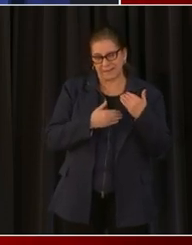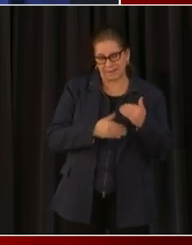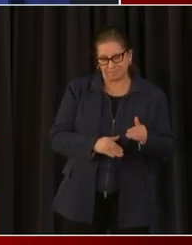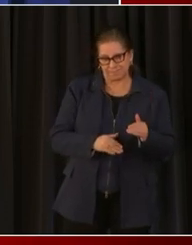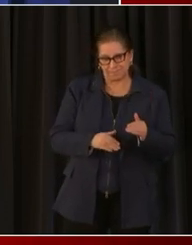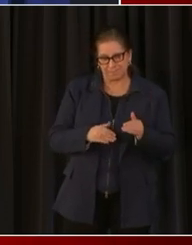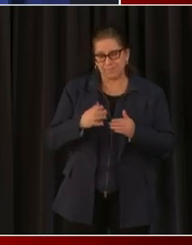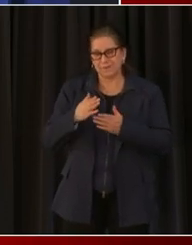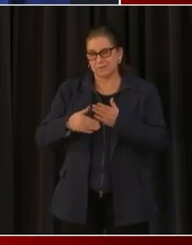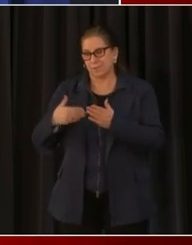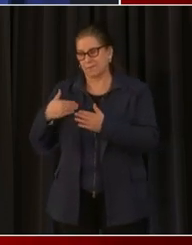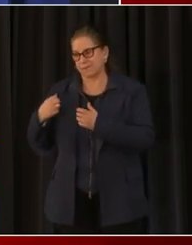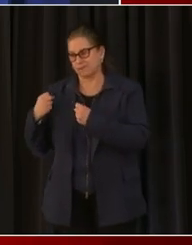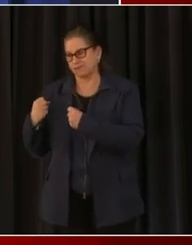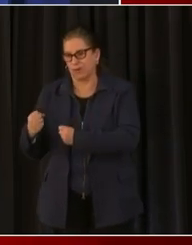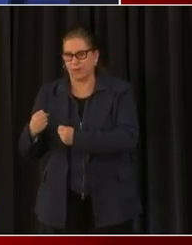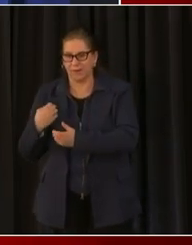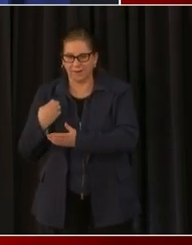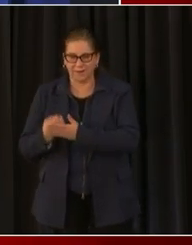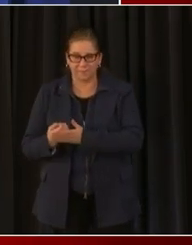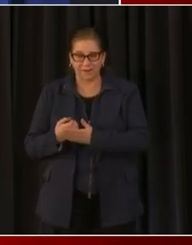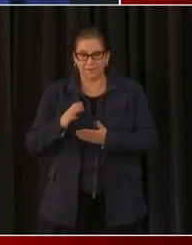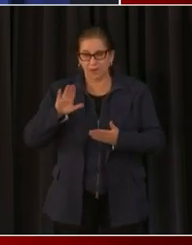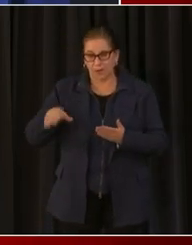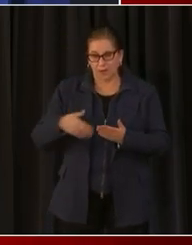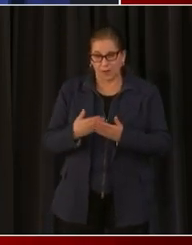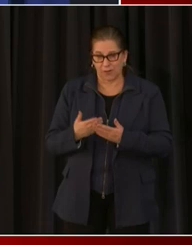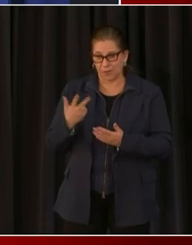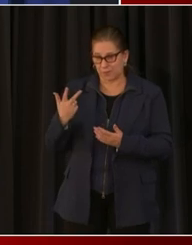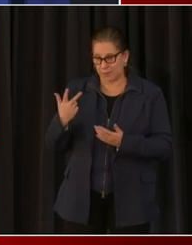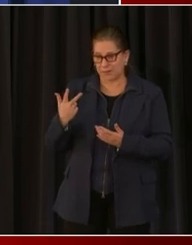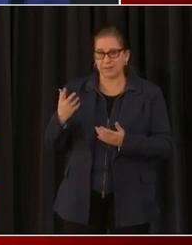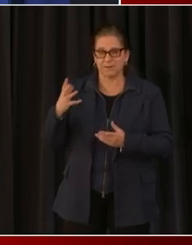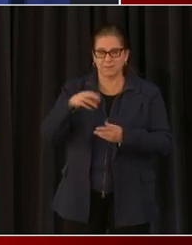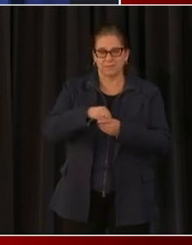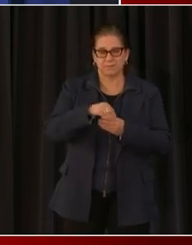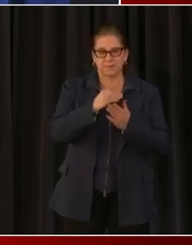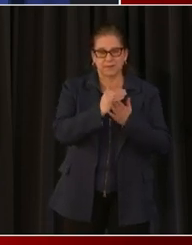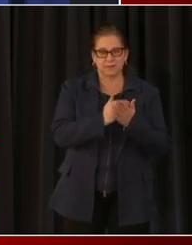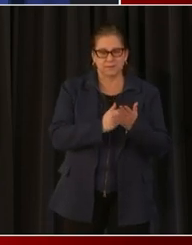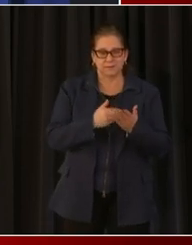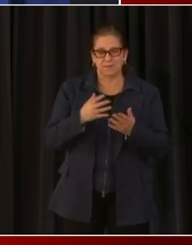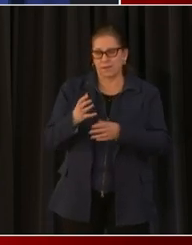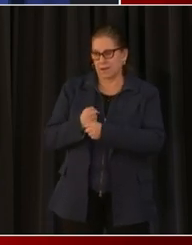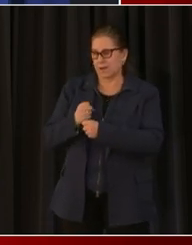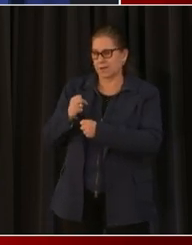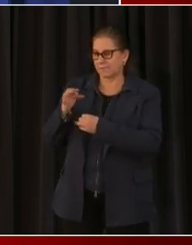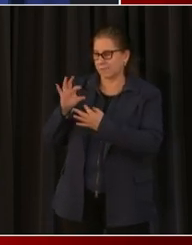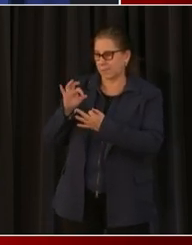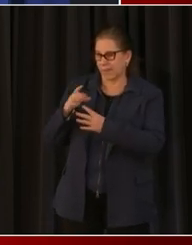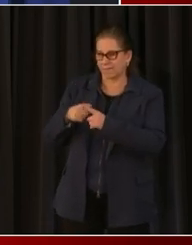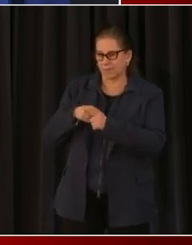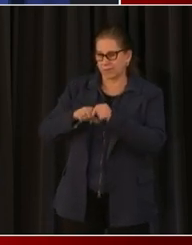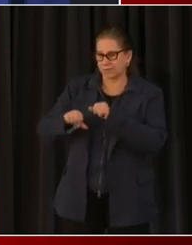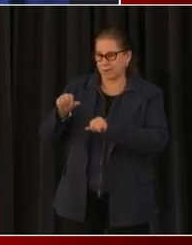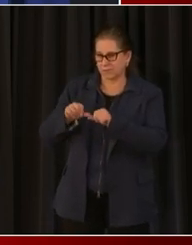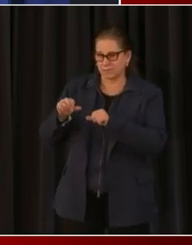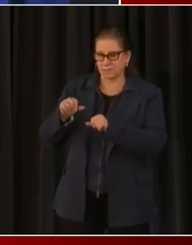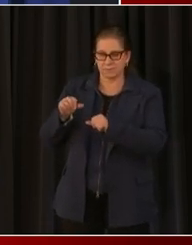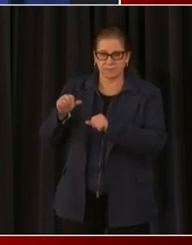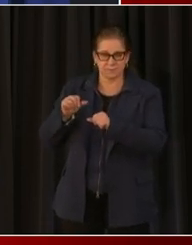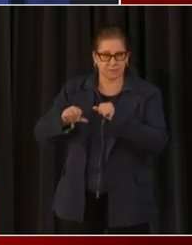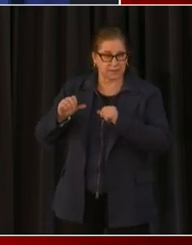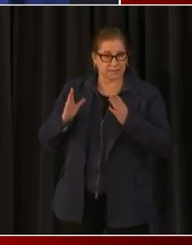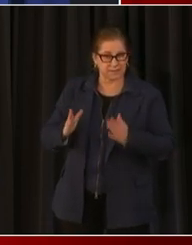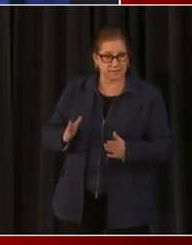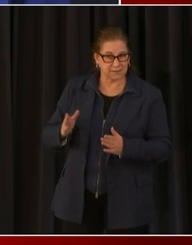at the combination of those three lists and in feedback from our Scientific Advisory Committee. So if I'm looking at it in the context of